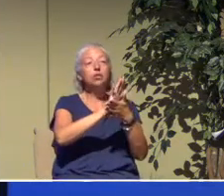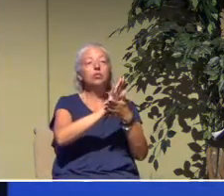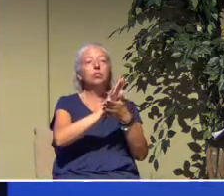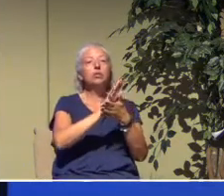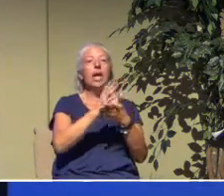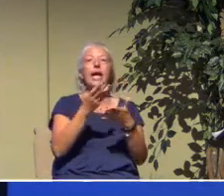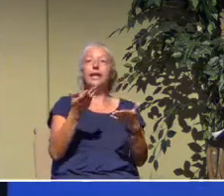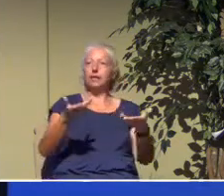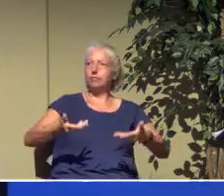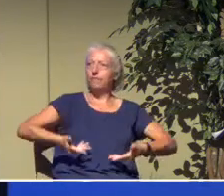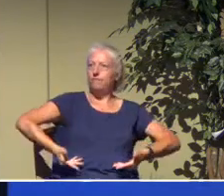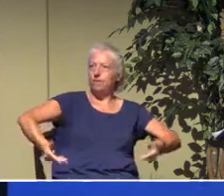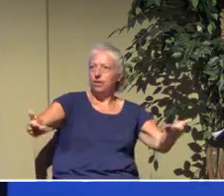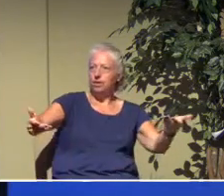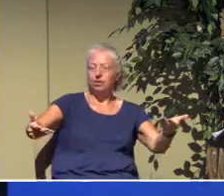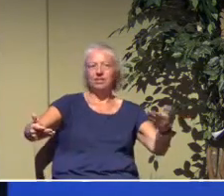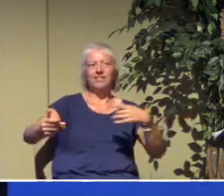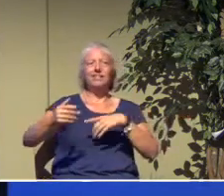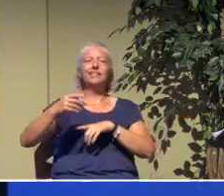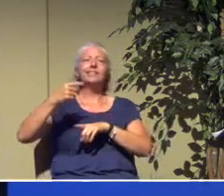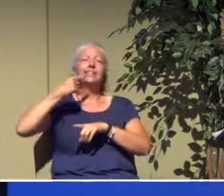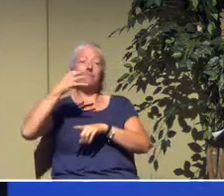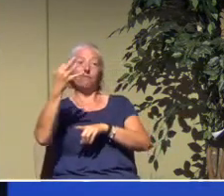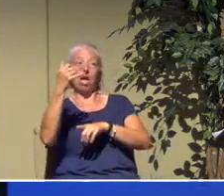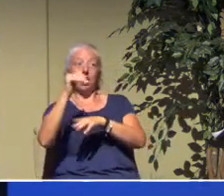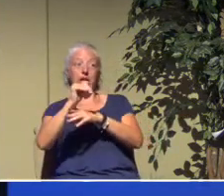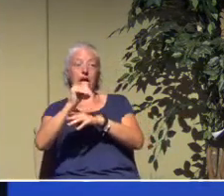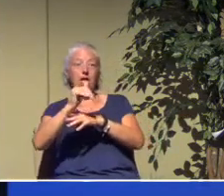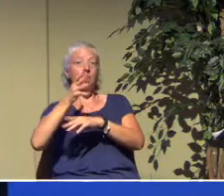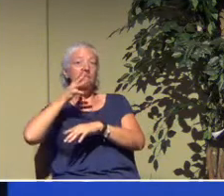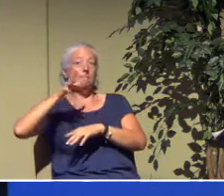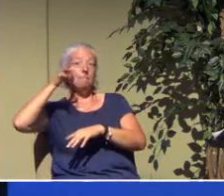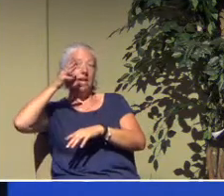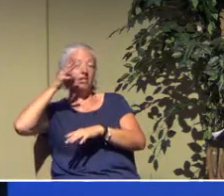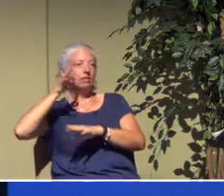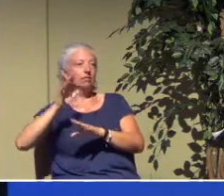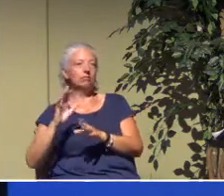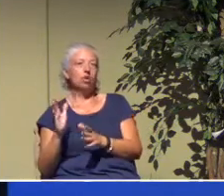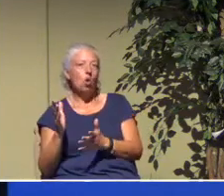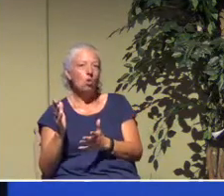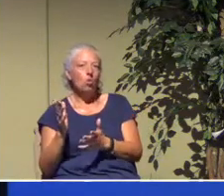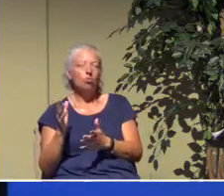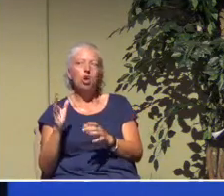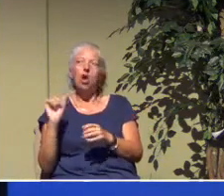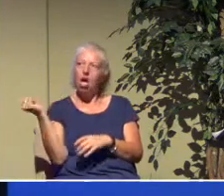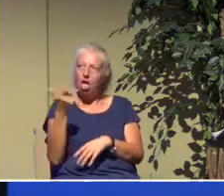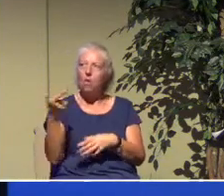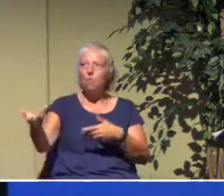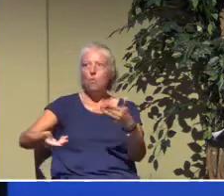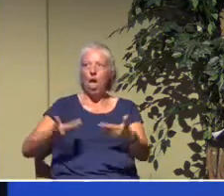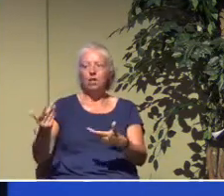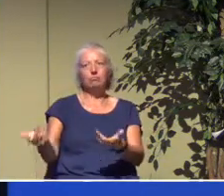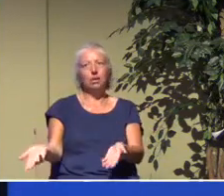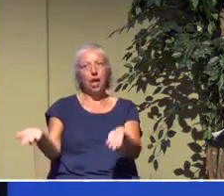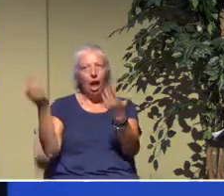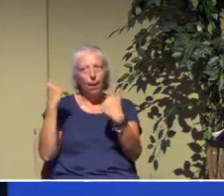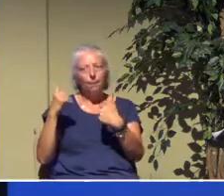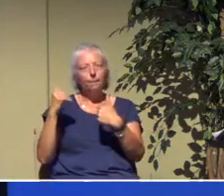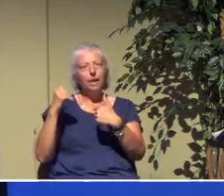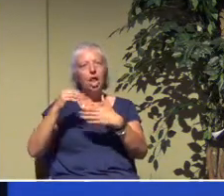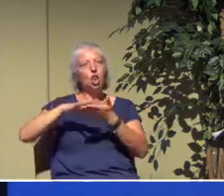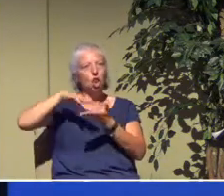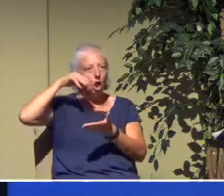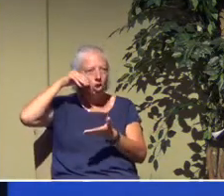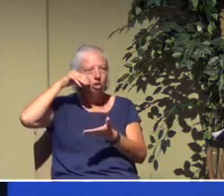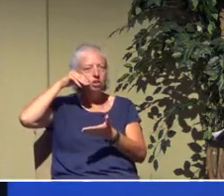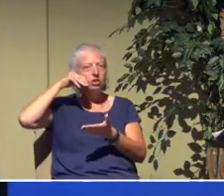the invitation. Know what it says for parents on Friday night. Please come and be educated, whatever your age is, of what is